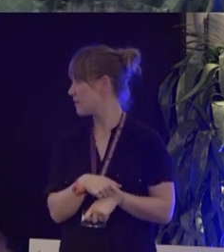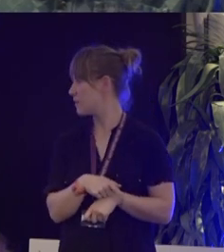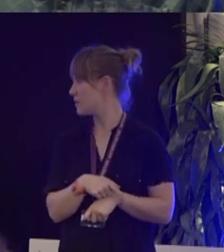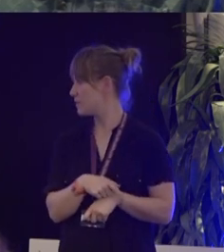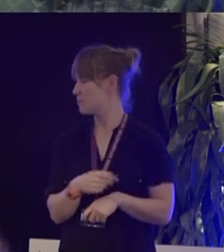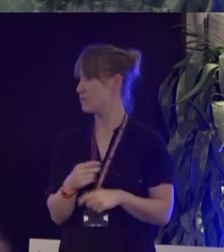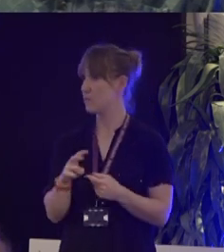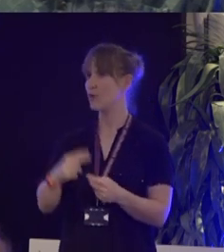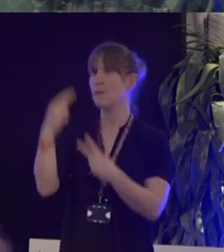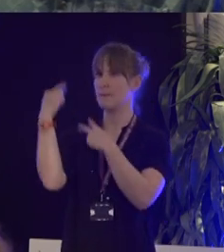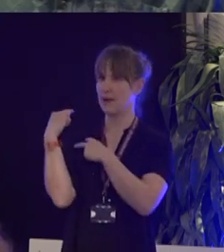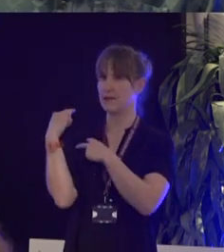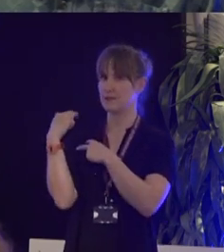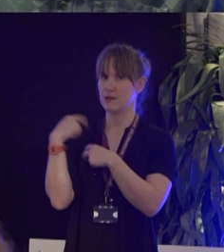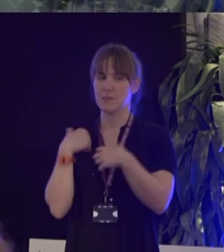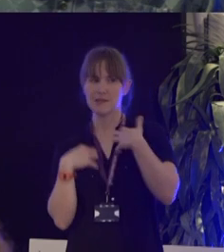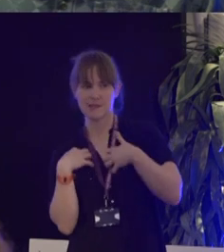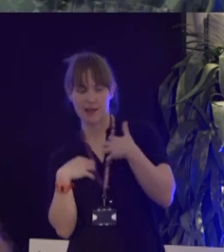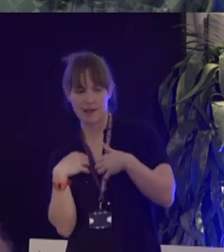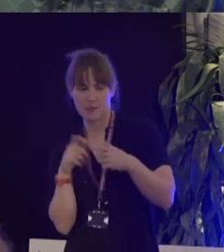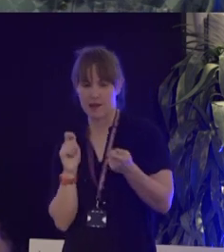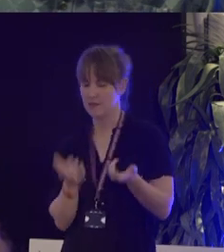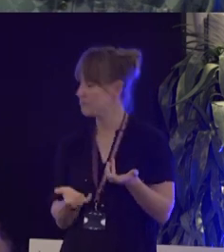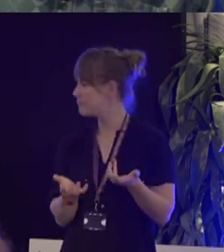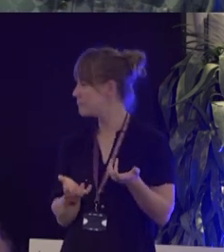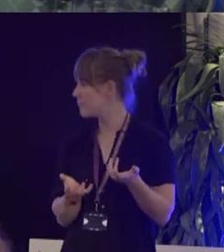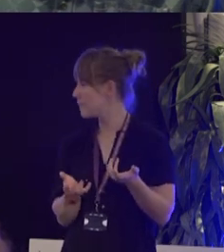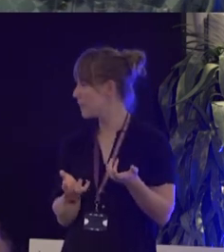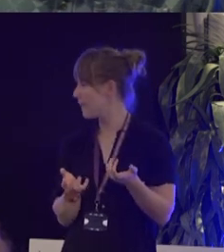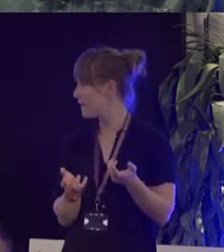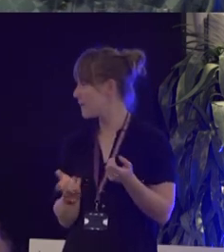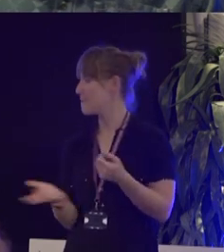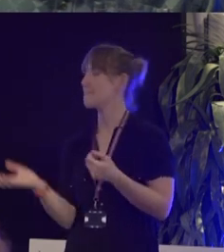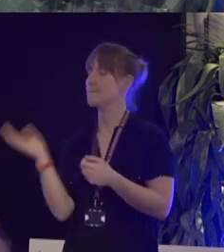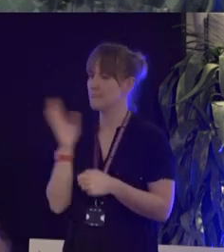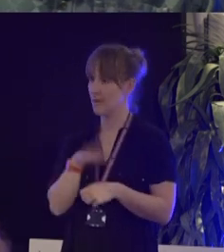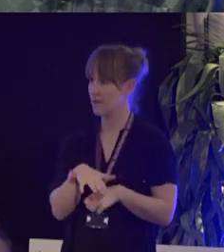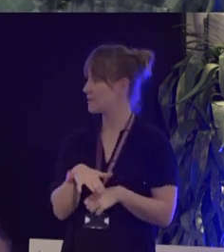in retrospect, I was quite excited by a kind of return to like